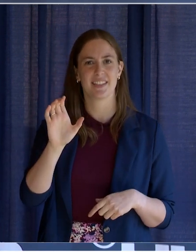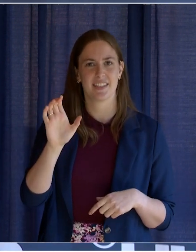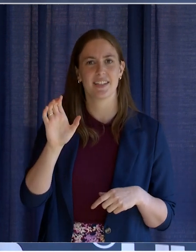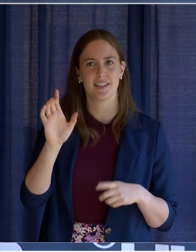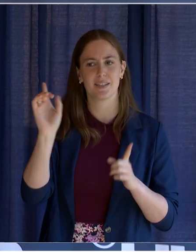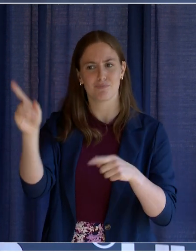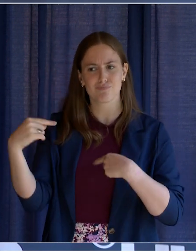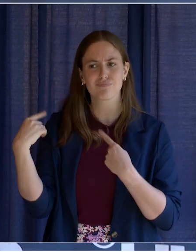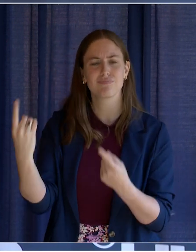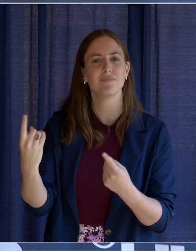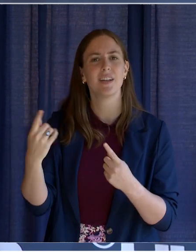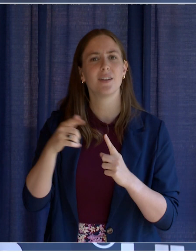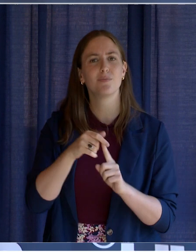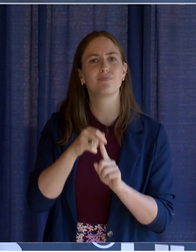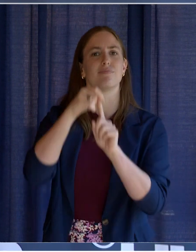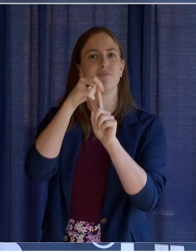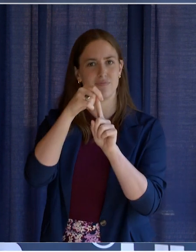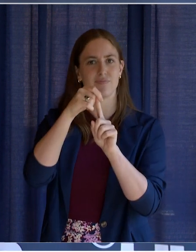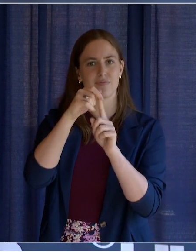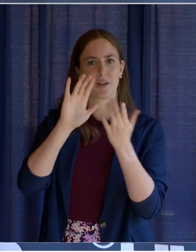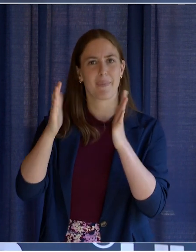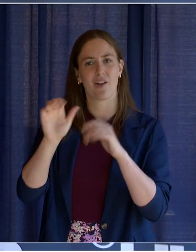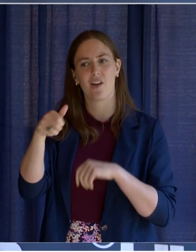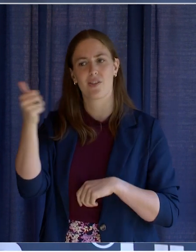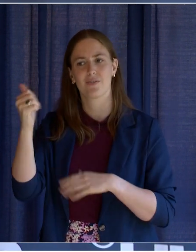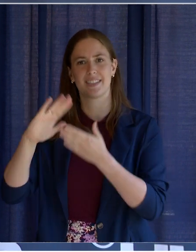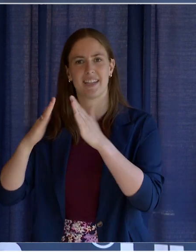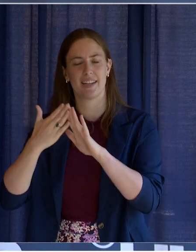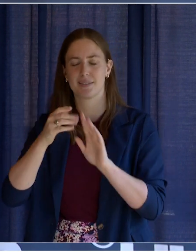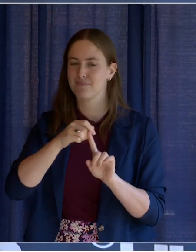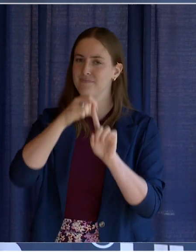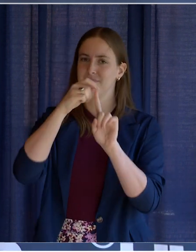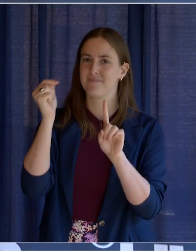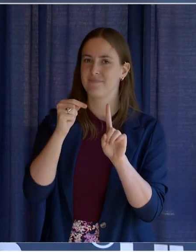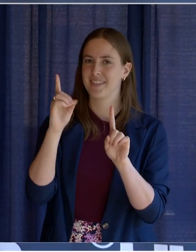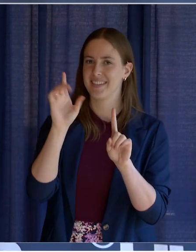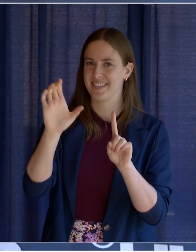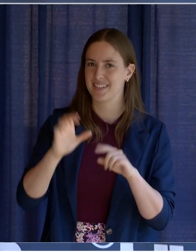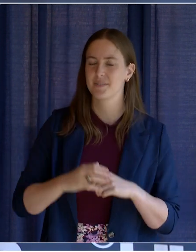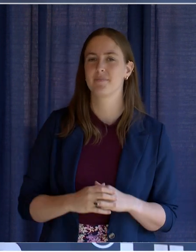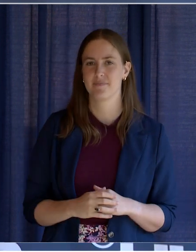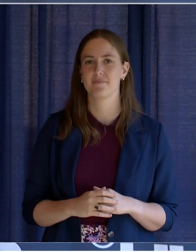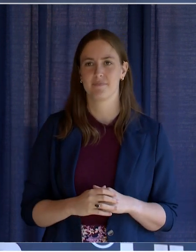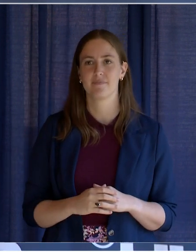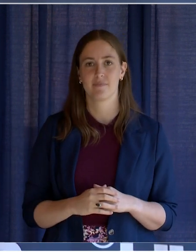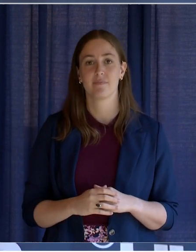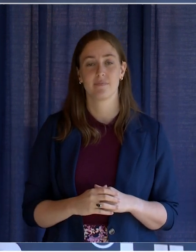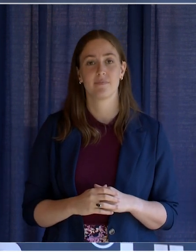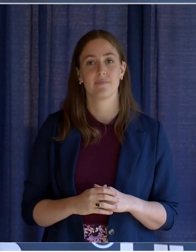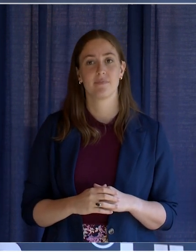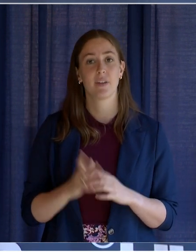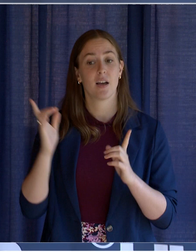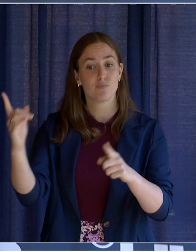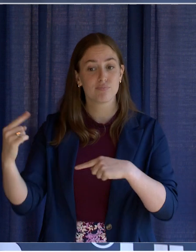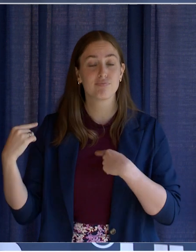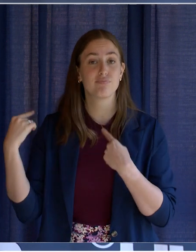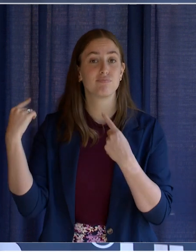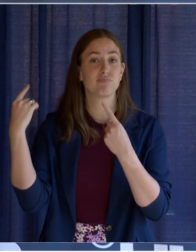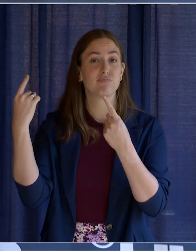that sets us apart from other cities. And we have spent a long time, and it hasn't been by